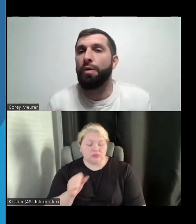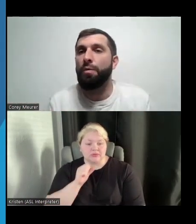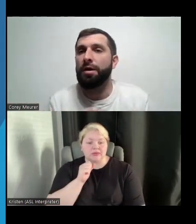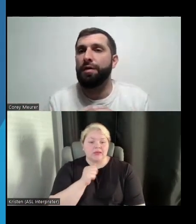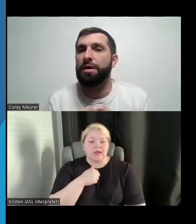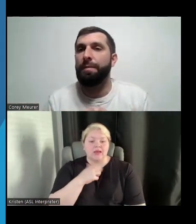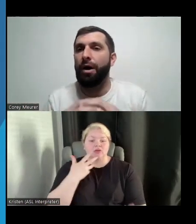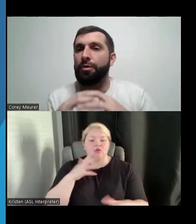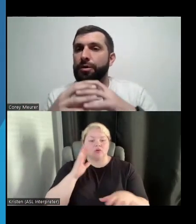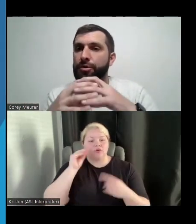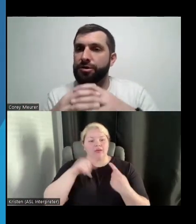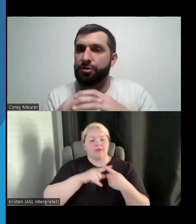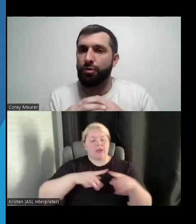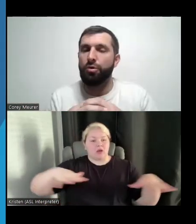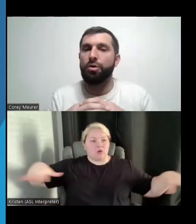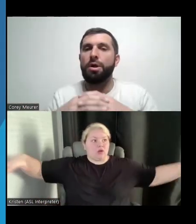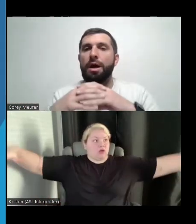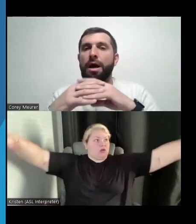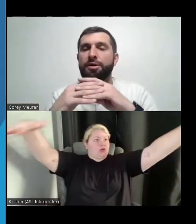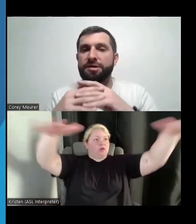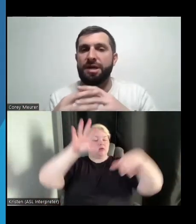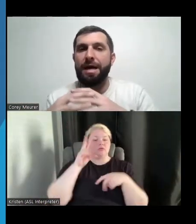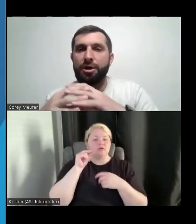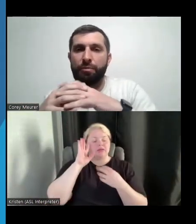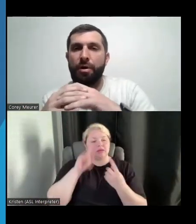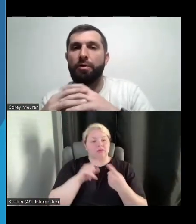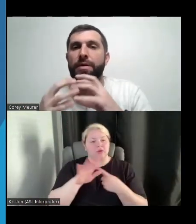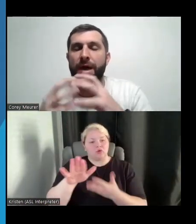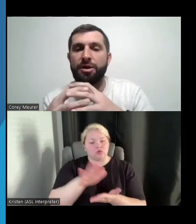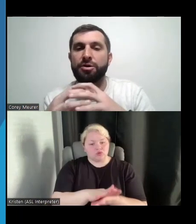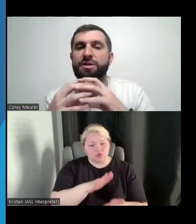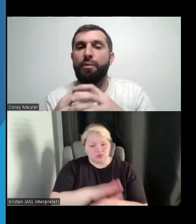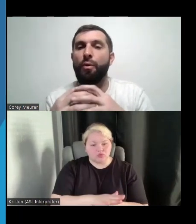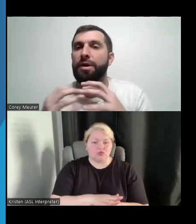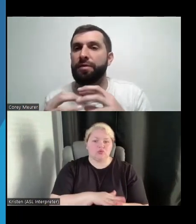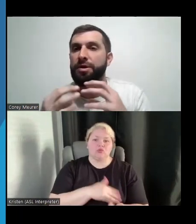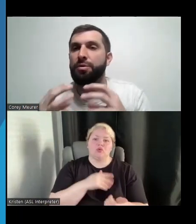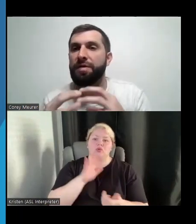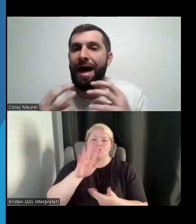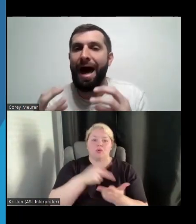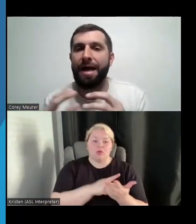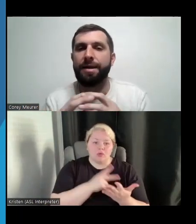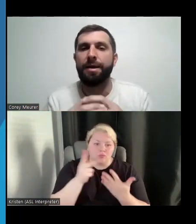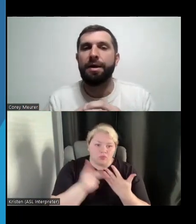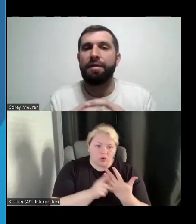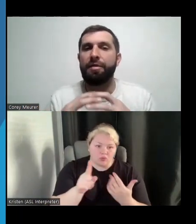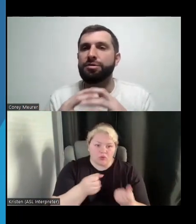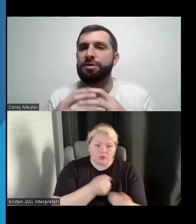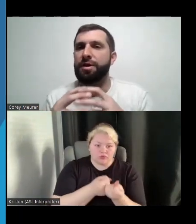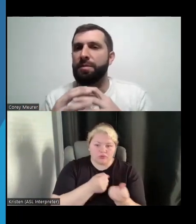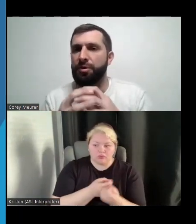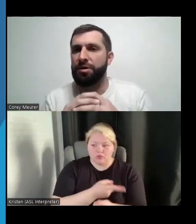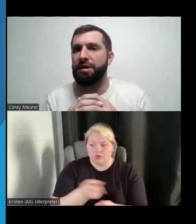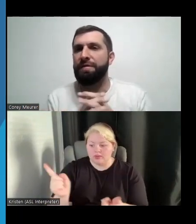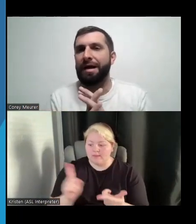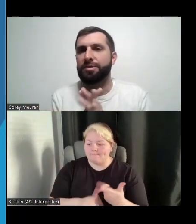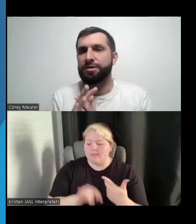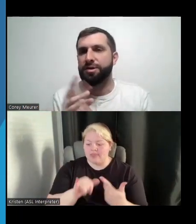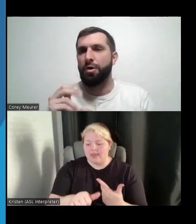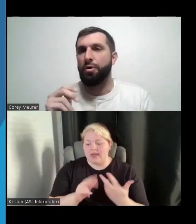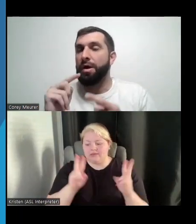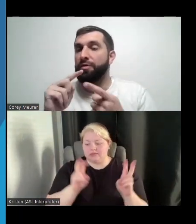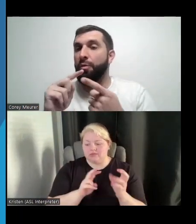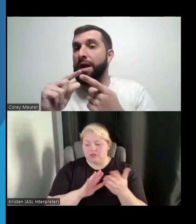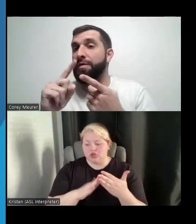community. We want to think about your school, your site, your program that you're supporting the youth at. Those are the community